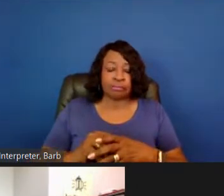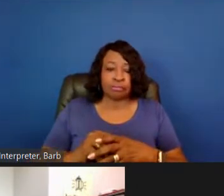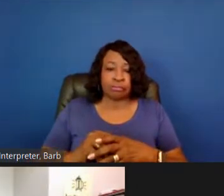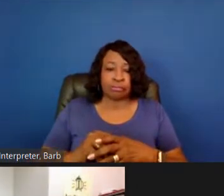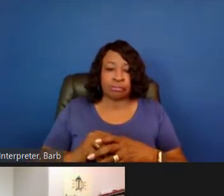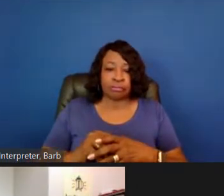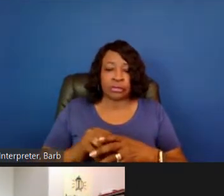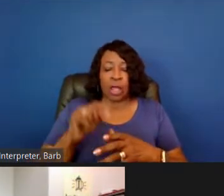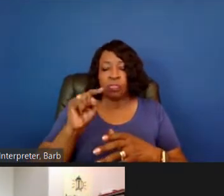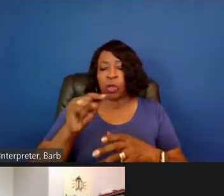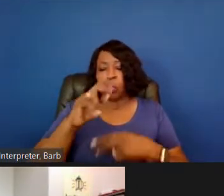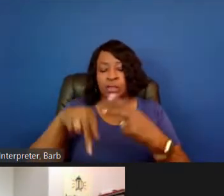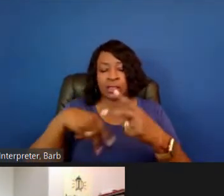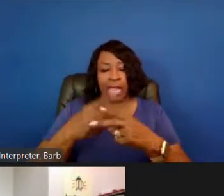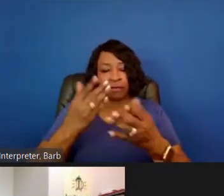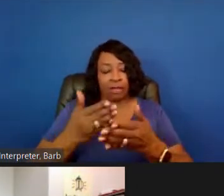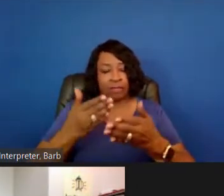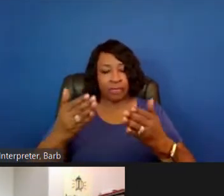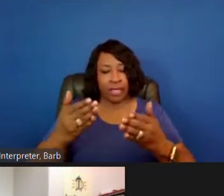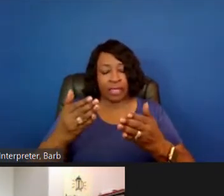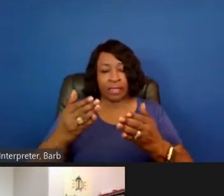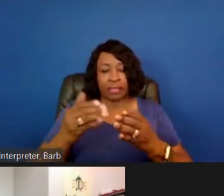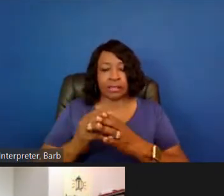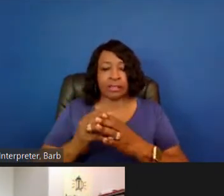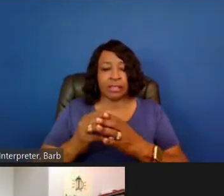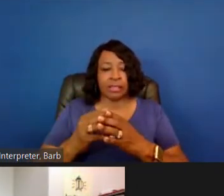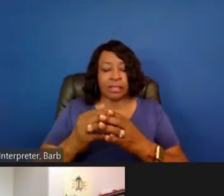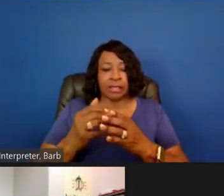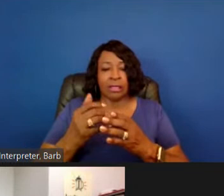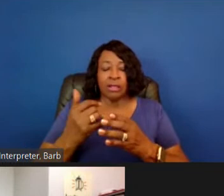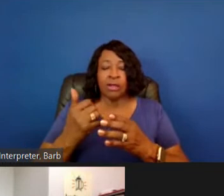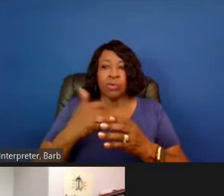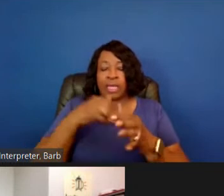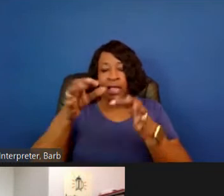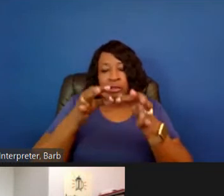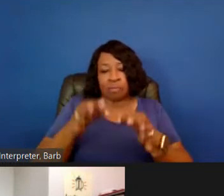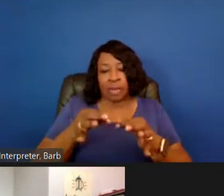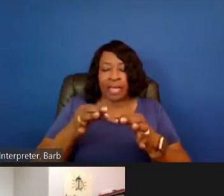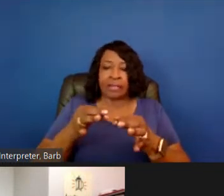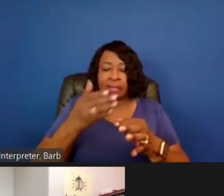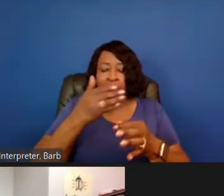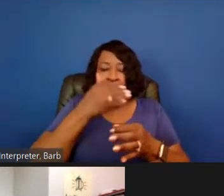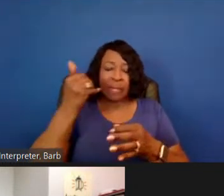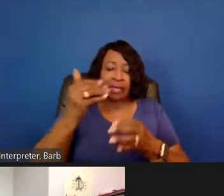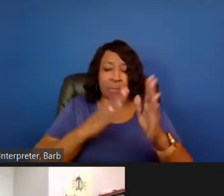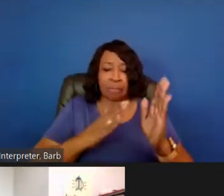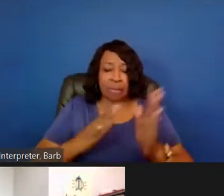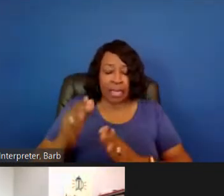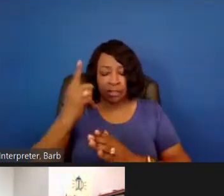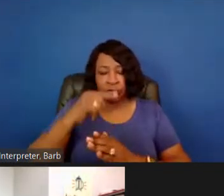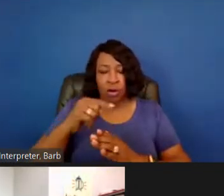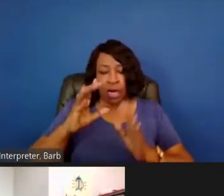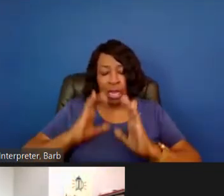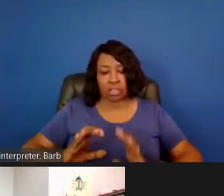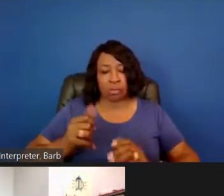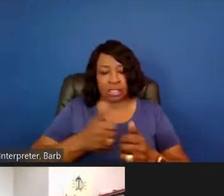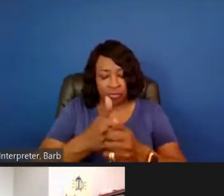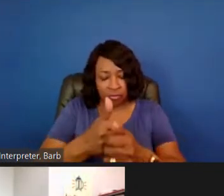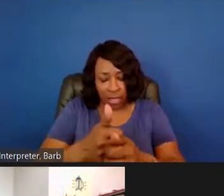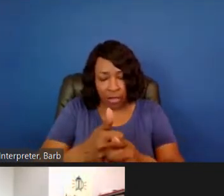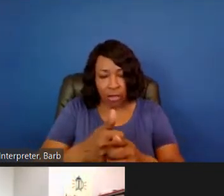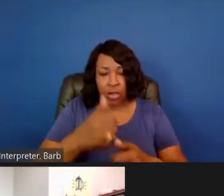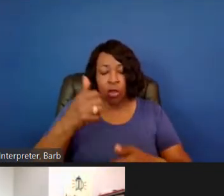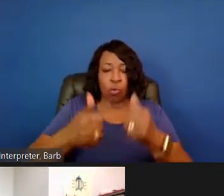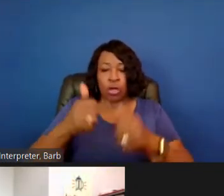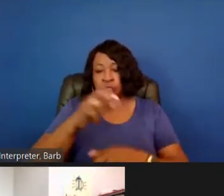So those kinds of things, as we formulate what the ideal plan is for customers to follow and where free transfers are available, we'll